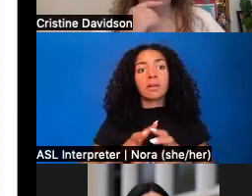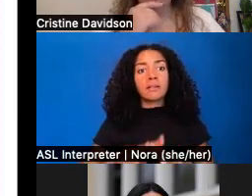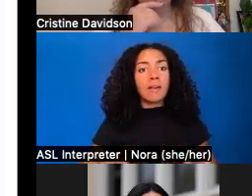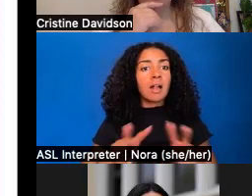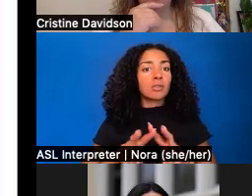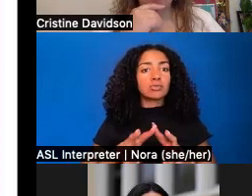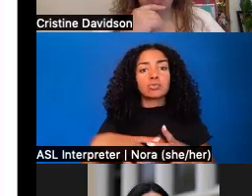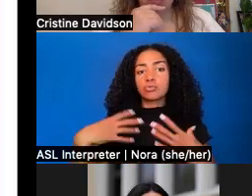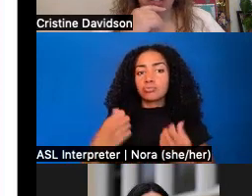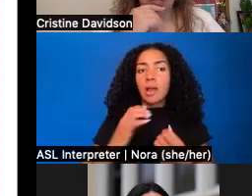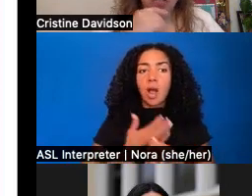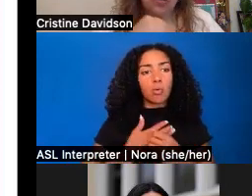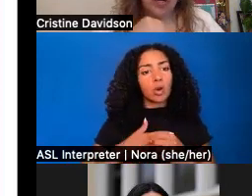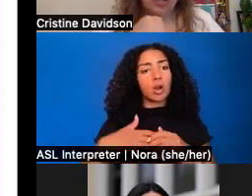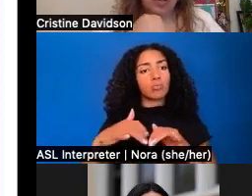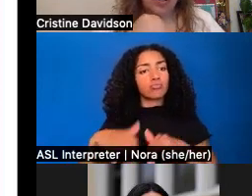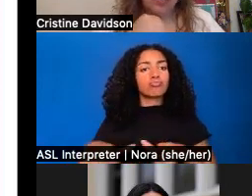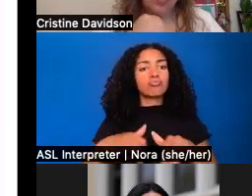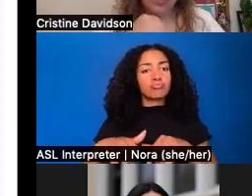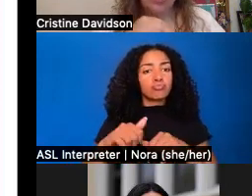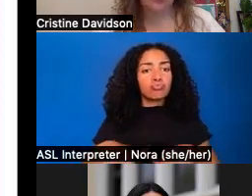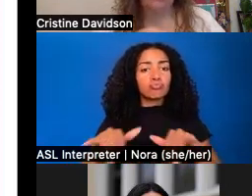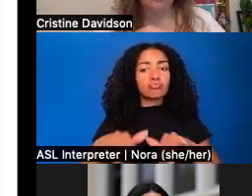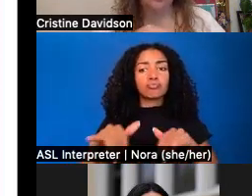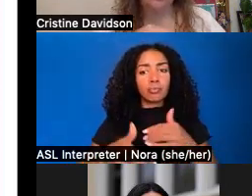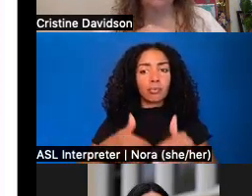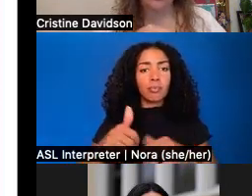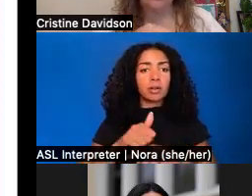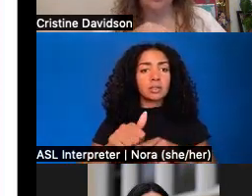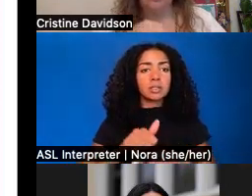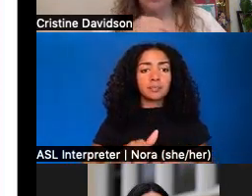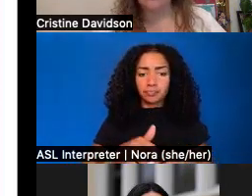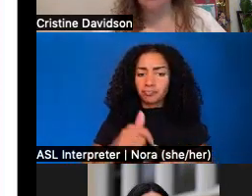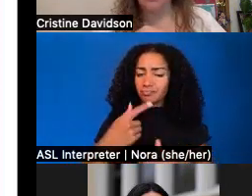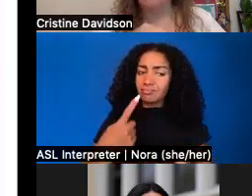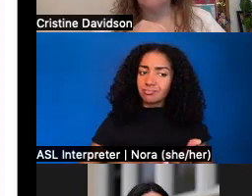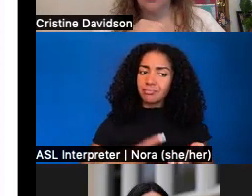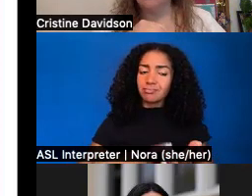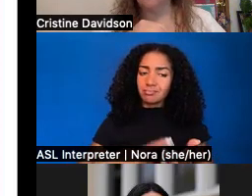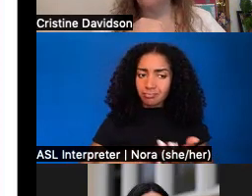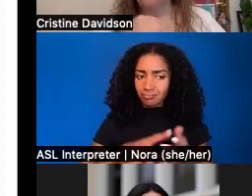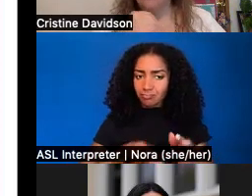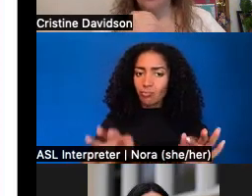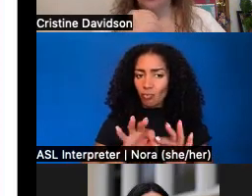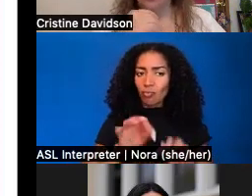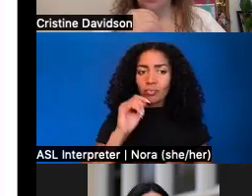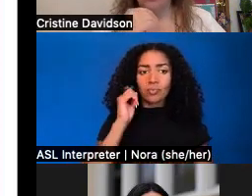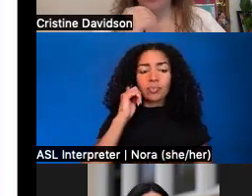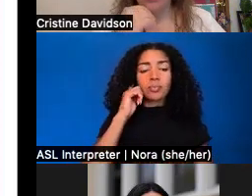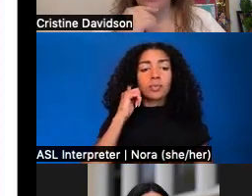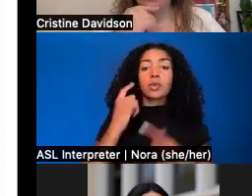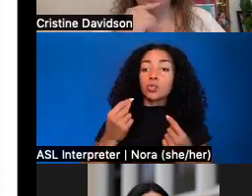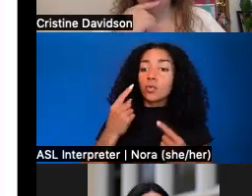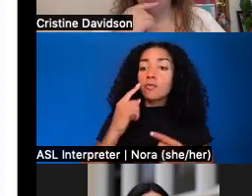What do you do in your communities or villages when somebody comes of age? You know, what